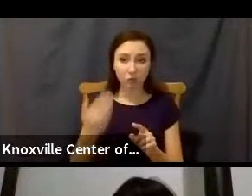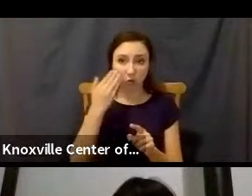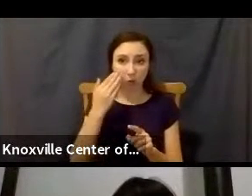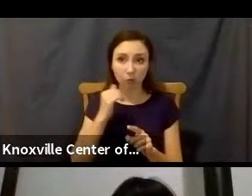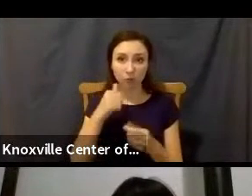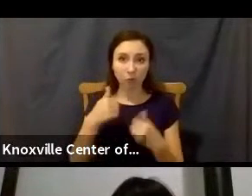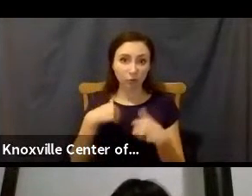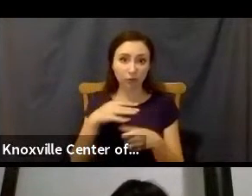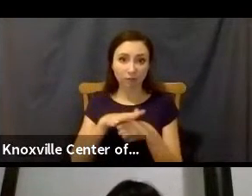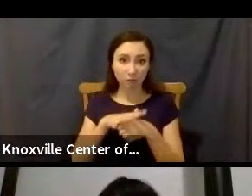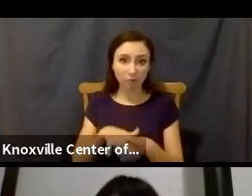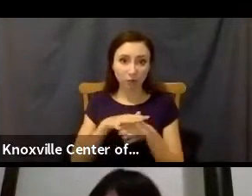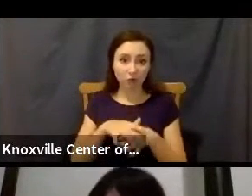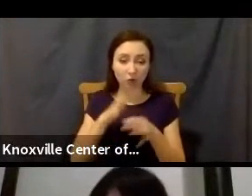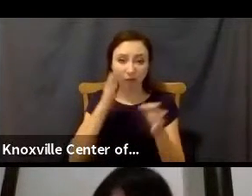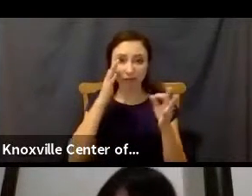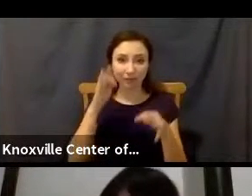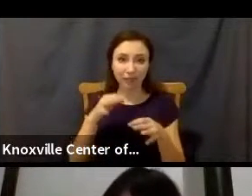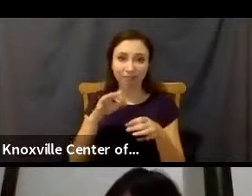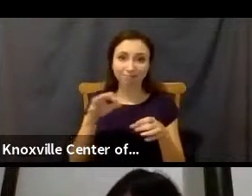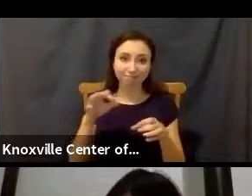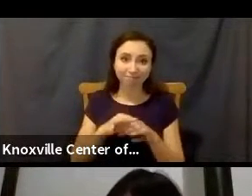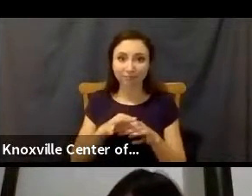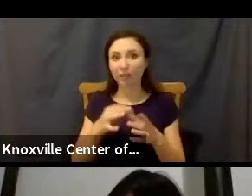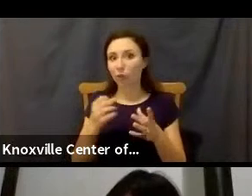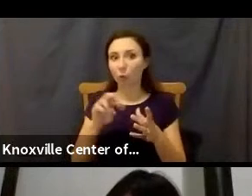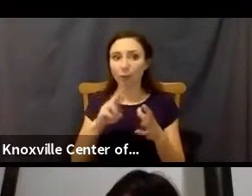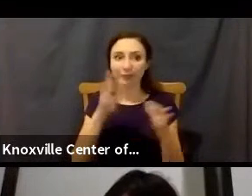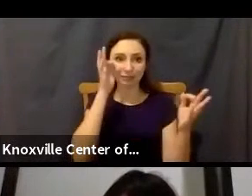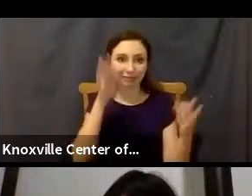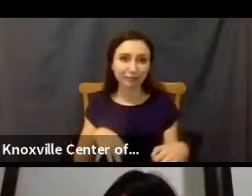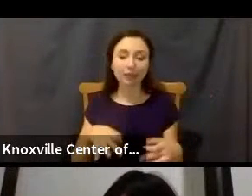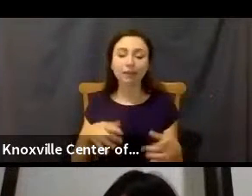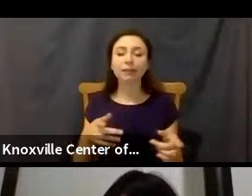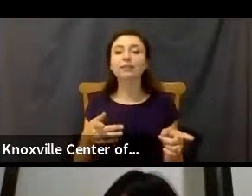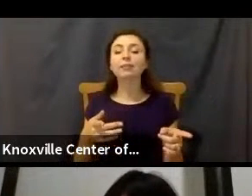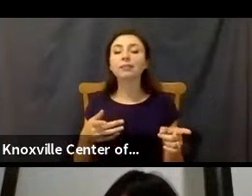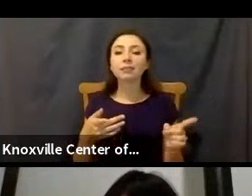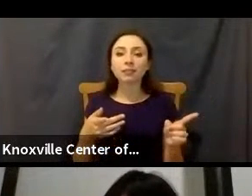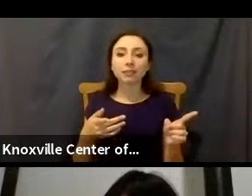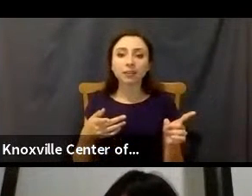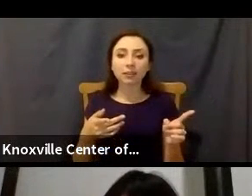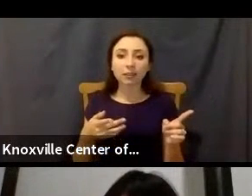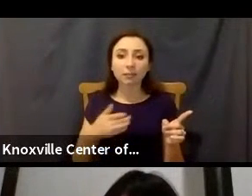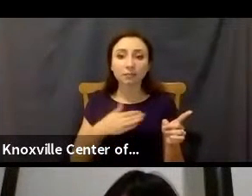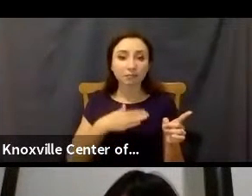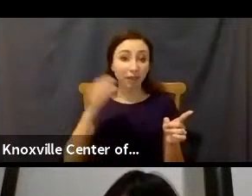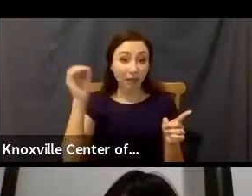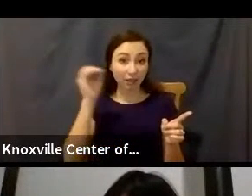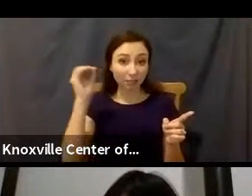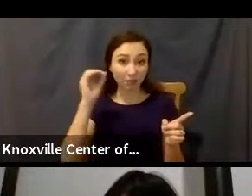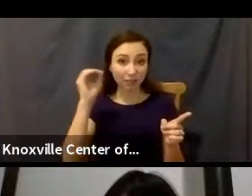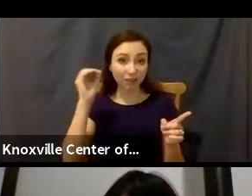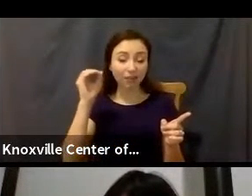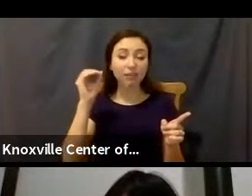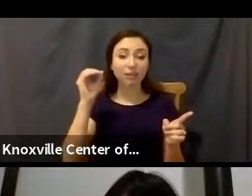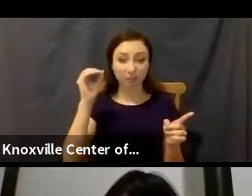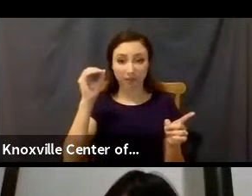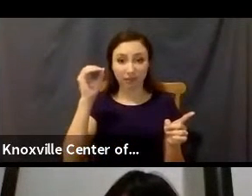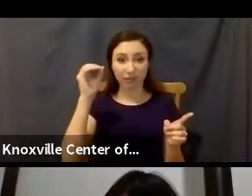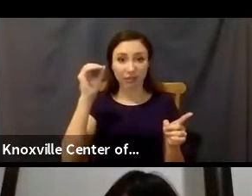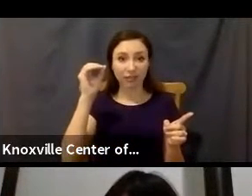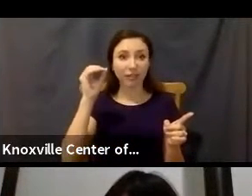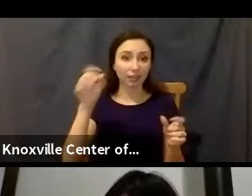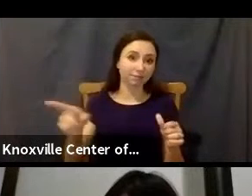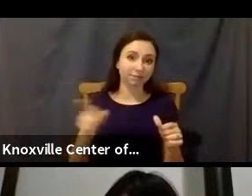don't have the pressure of any sort of decision. But in my opinion, that gets,